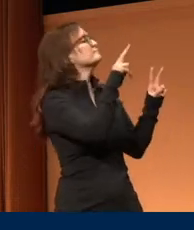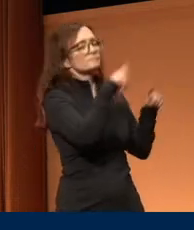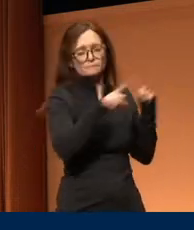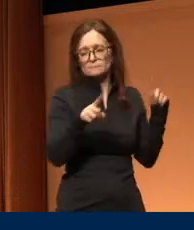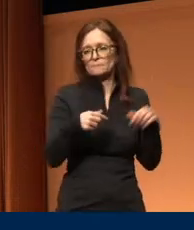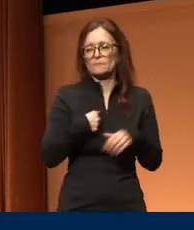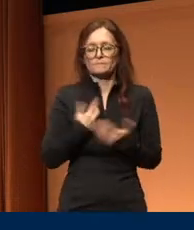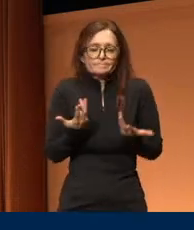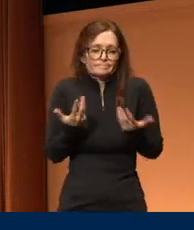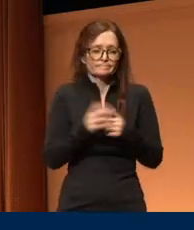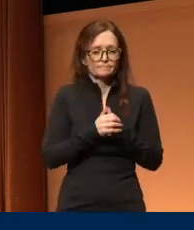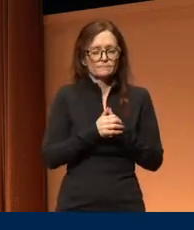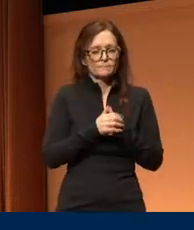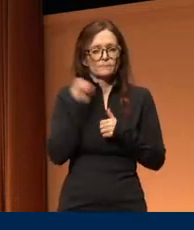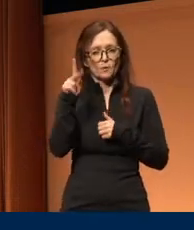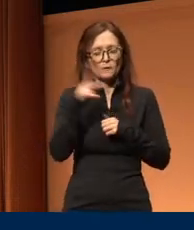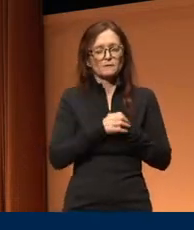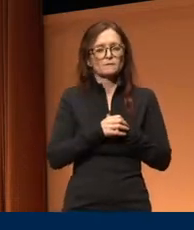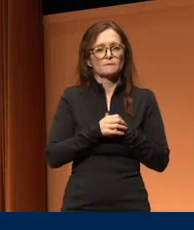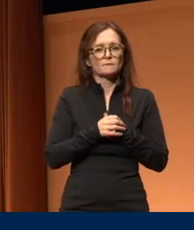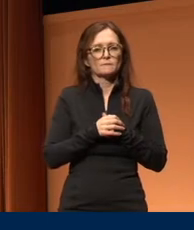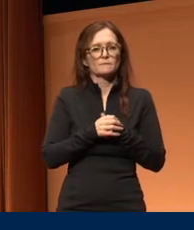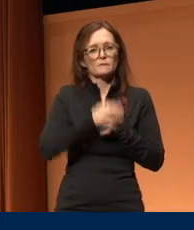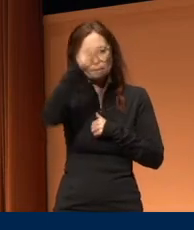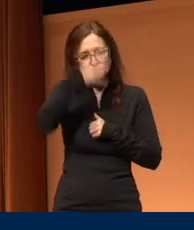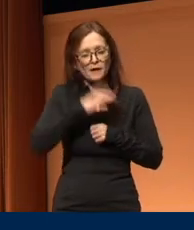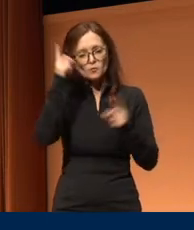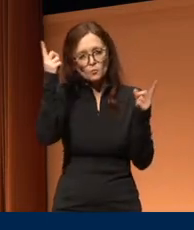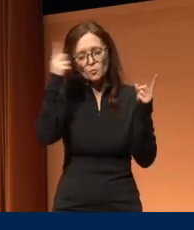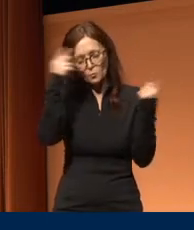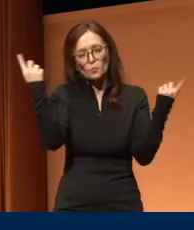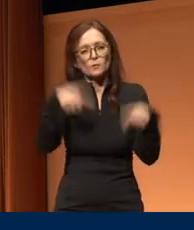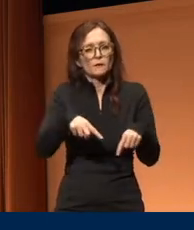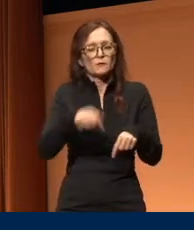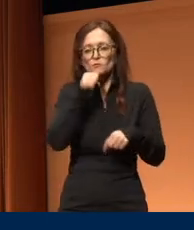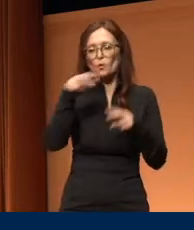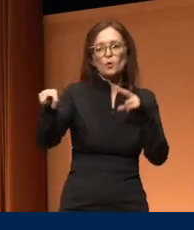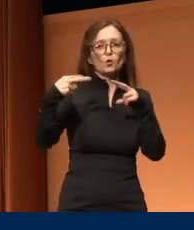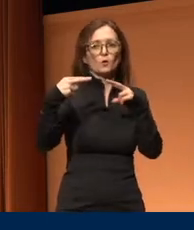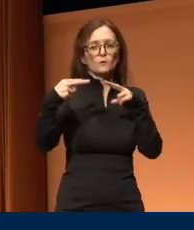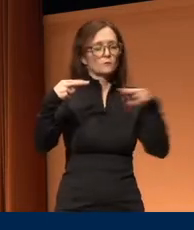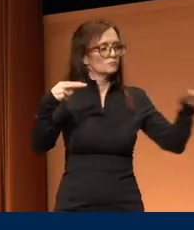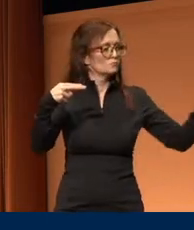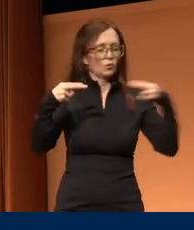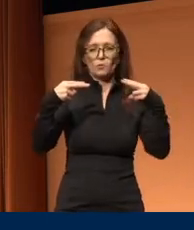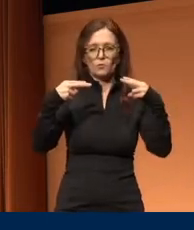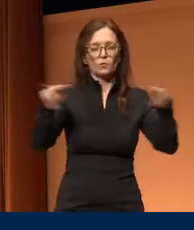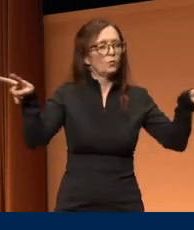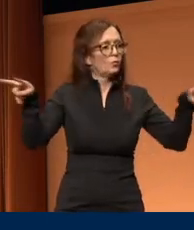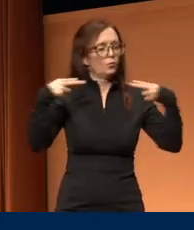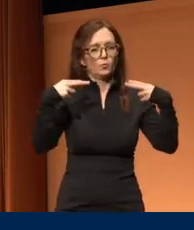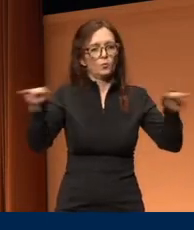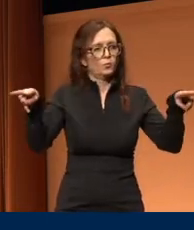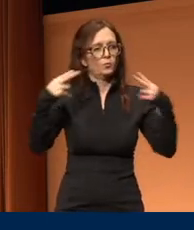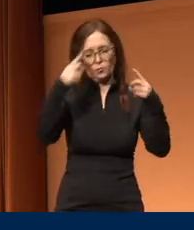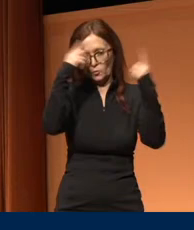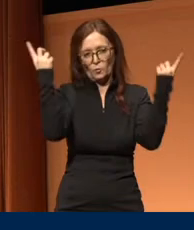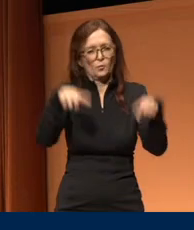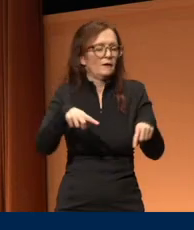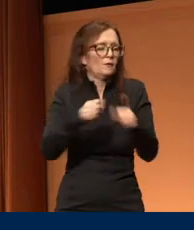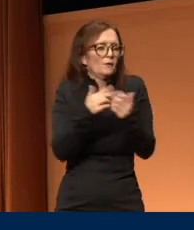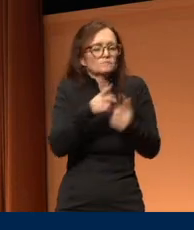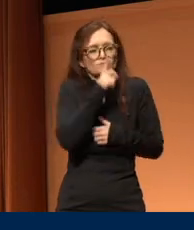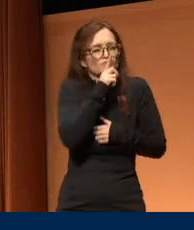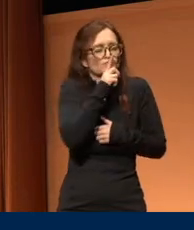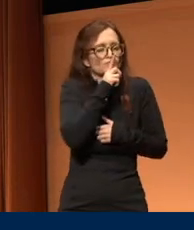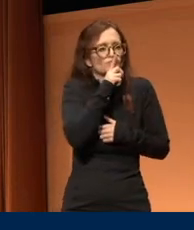I thought, okay, gentleman's agreement. You don't look at me, I don't look at you. I could